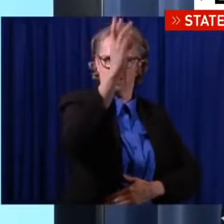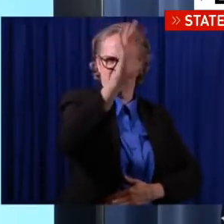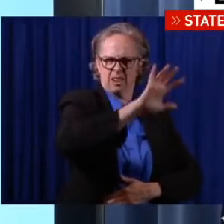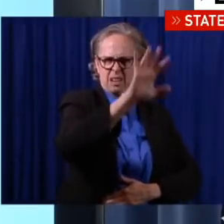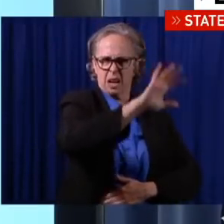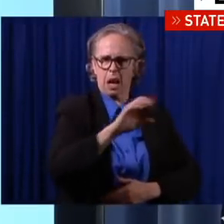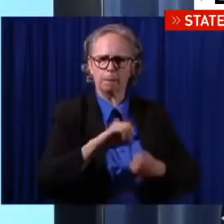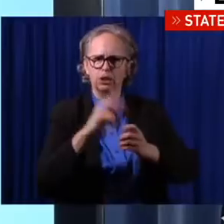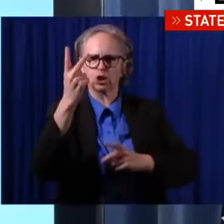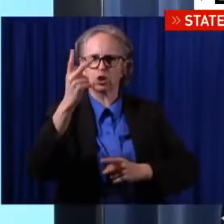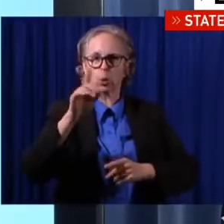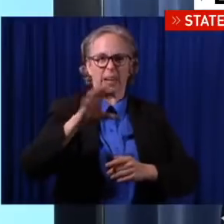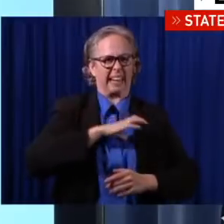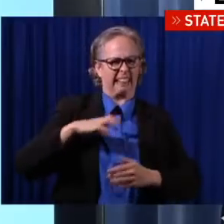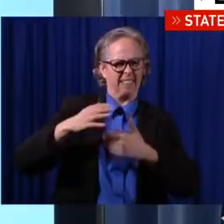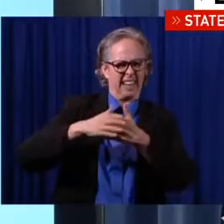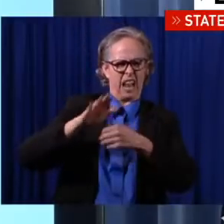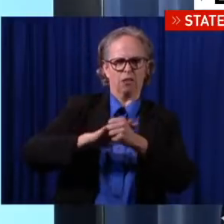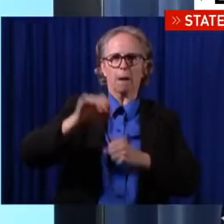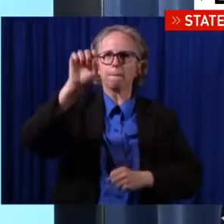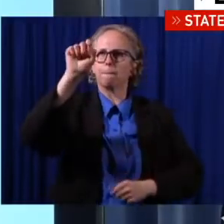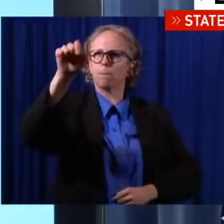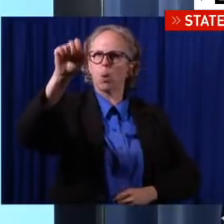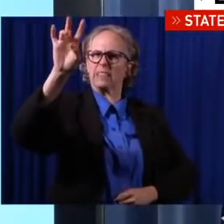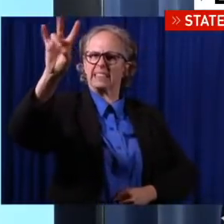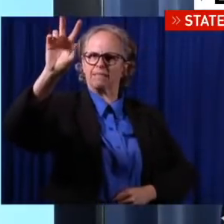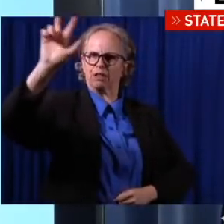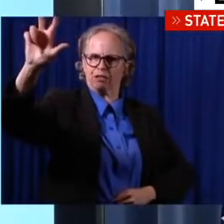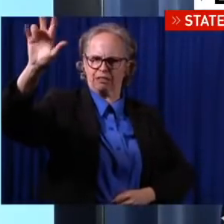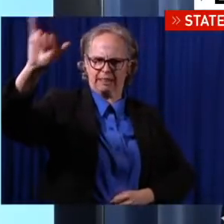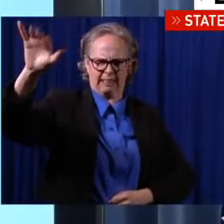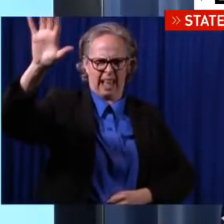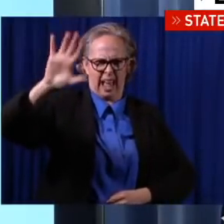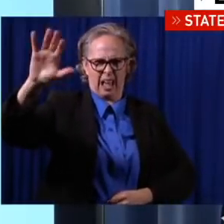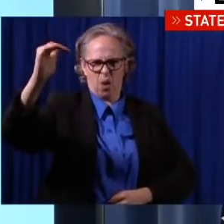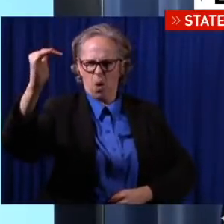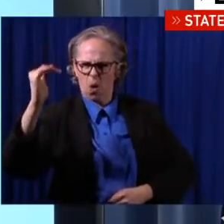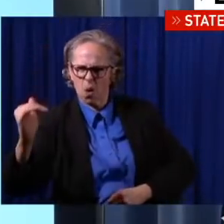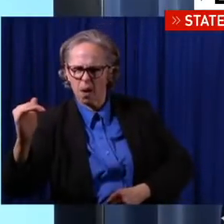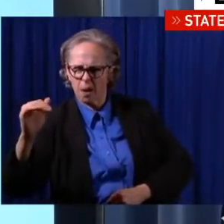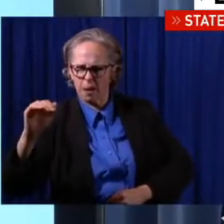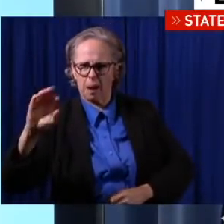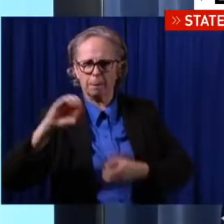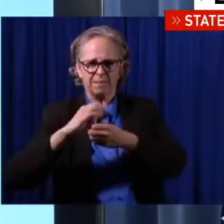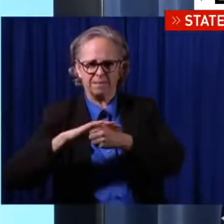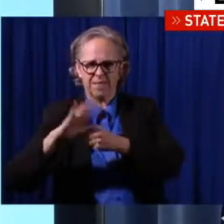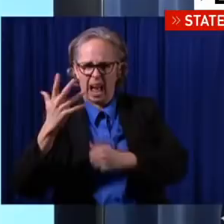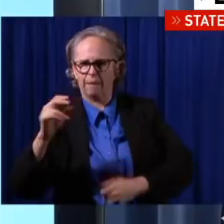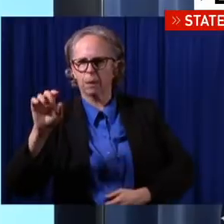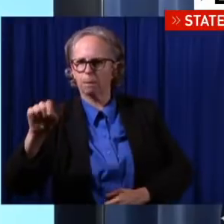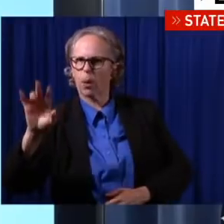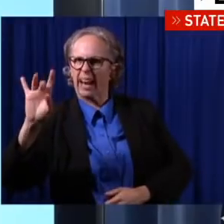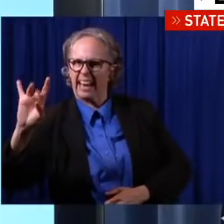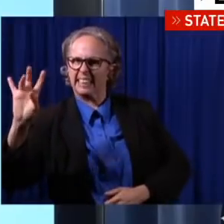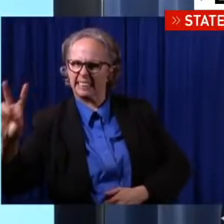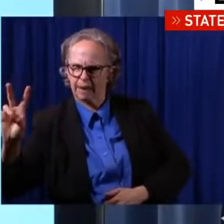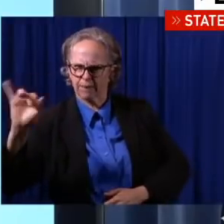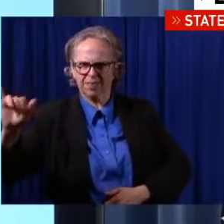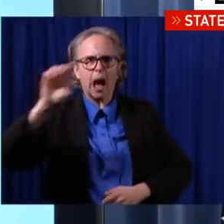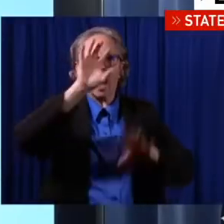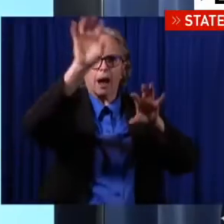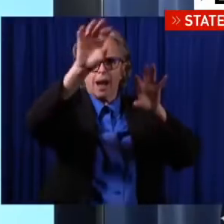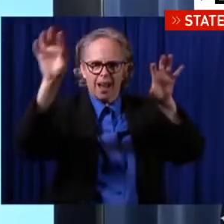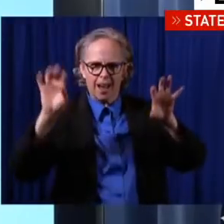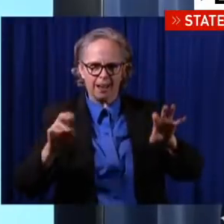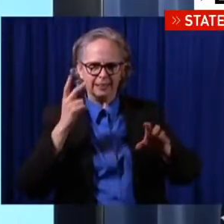area, 0.73, Region 5 and Mansfield, 0.87, and Central Ohio,